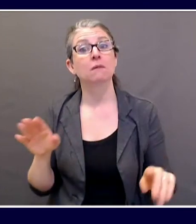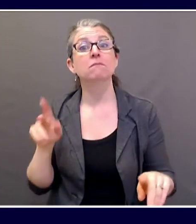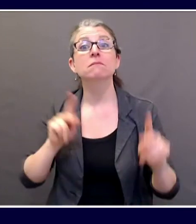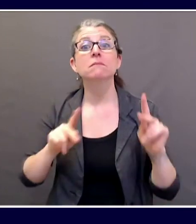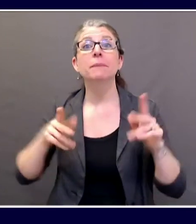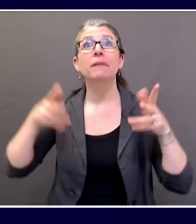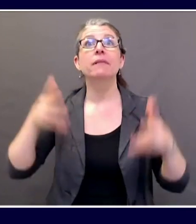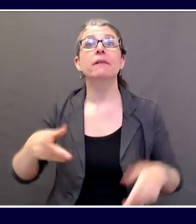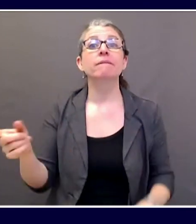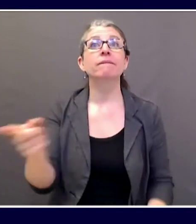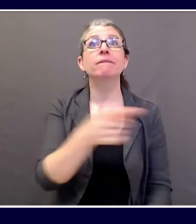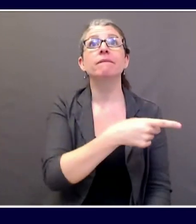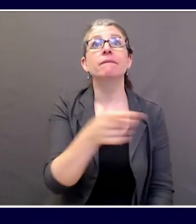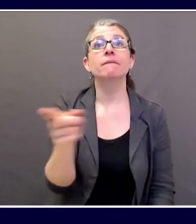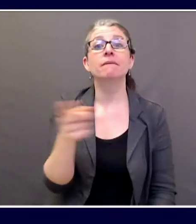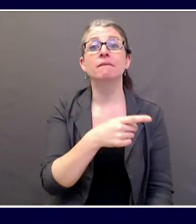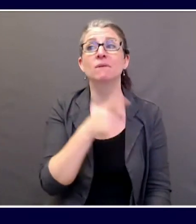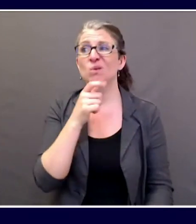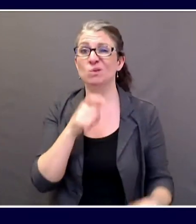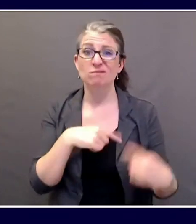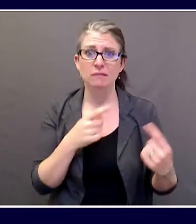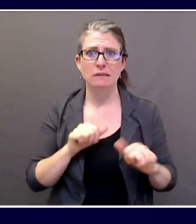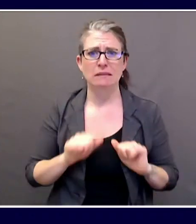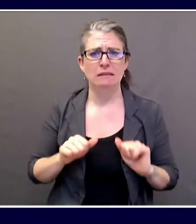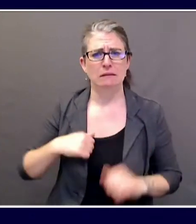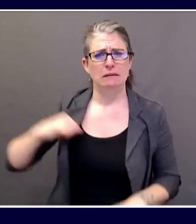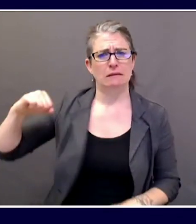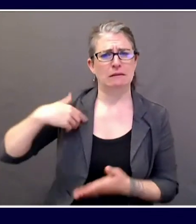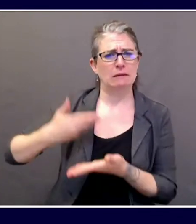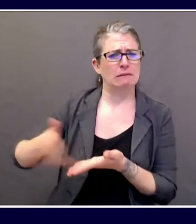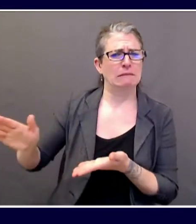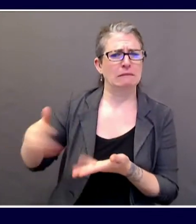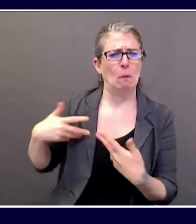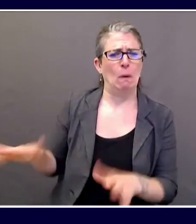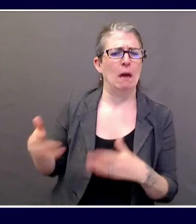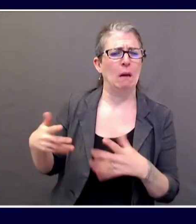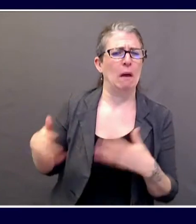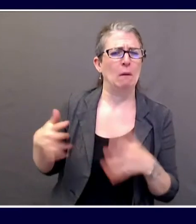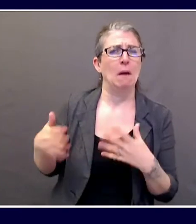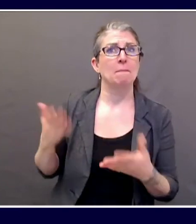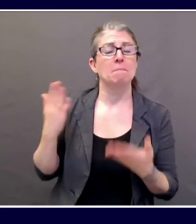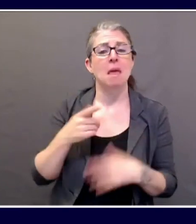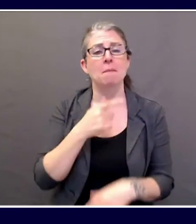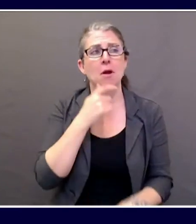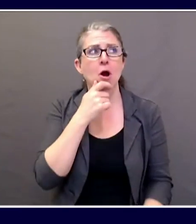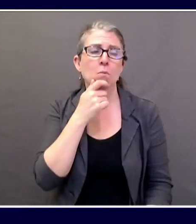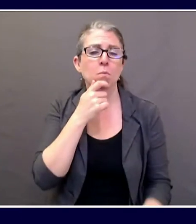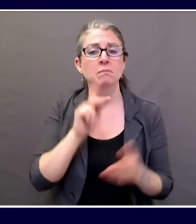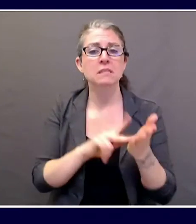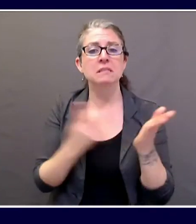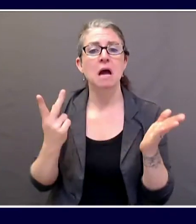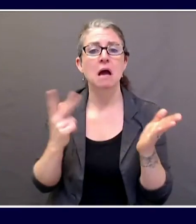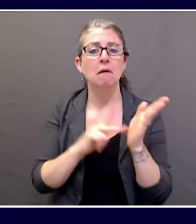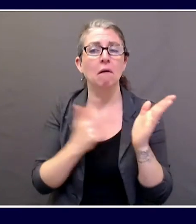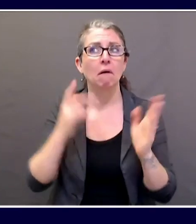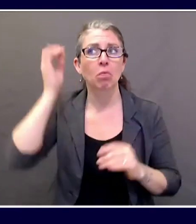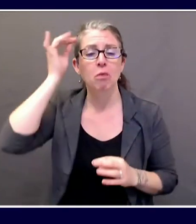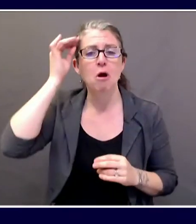to try to provide them straight answers to get their questions up, to answer their questions, so they go with that next step and make an